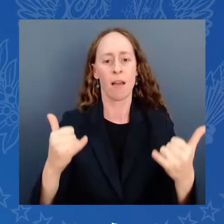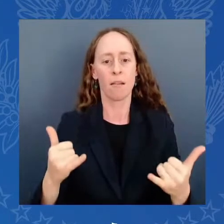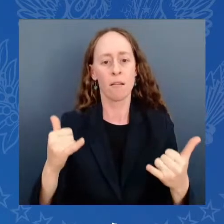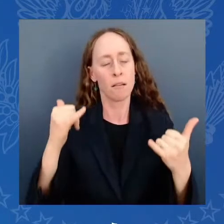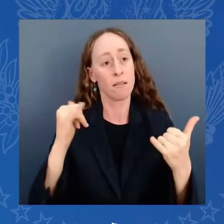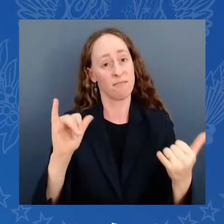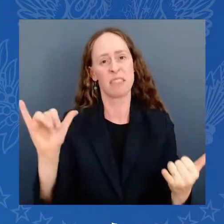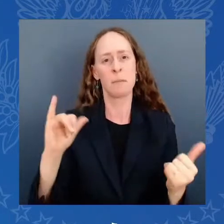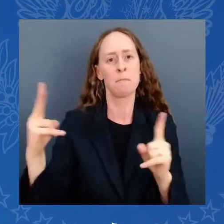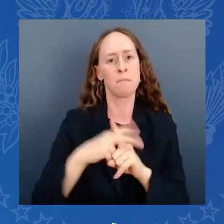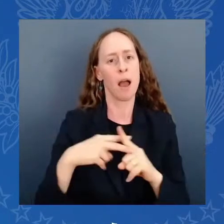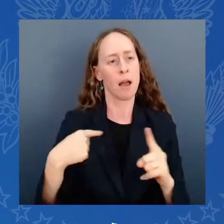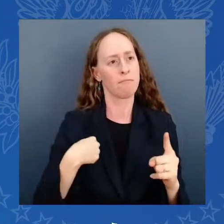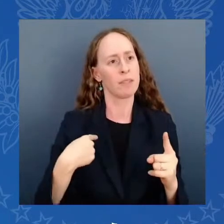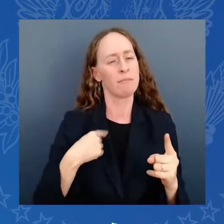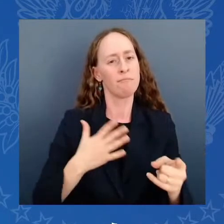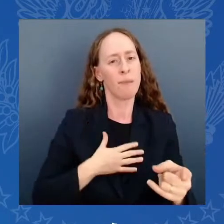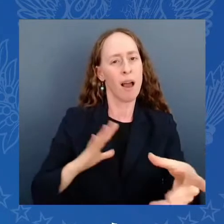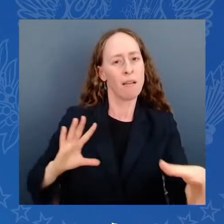rights.